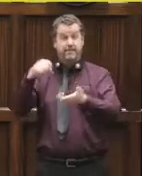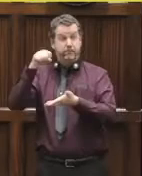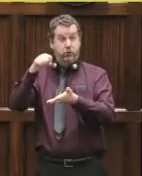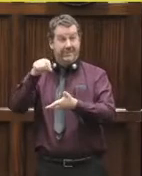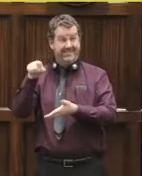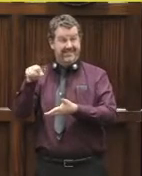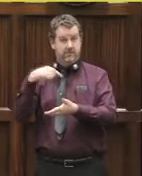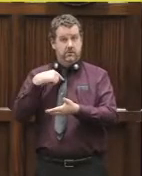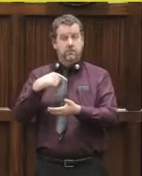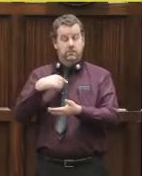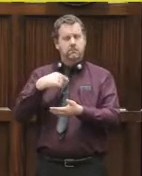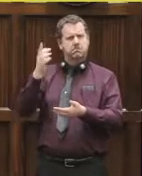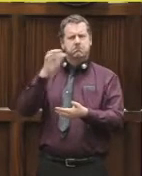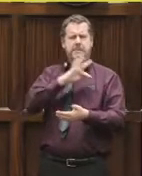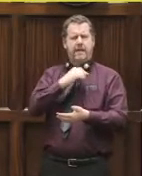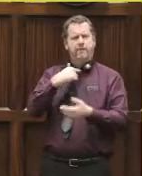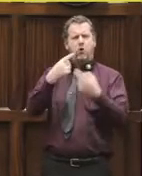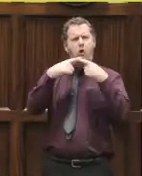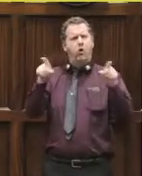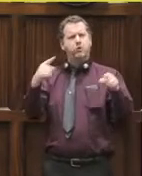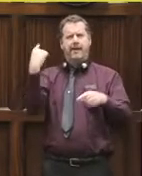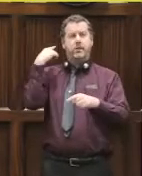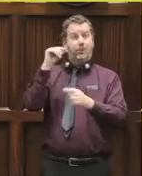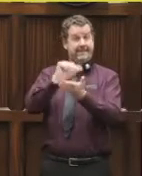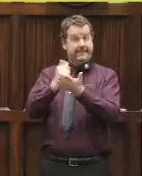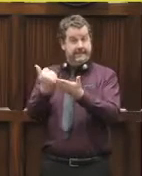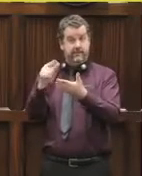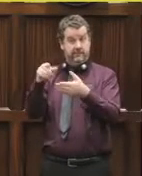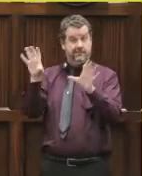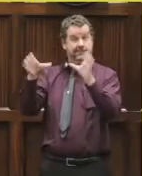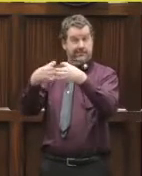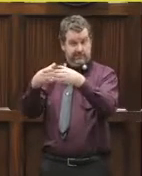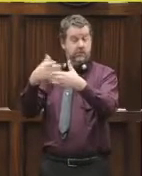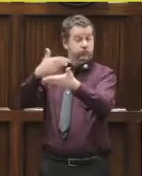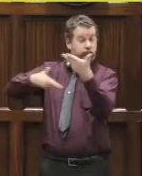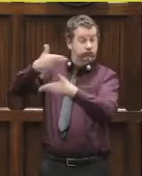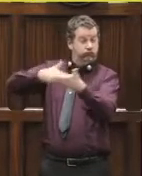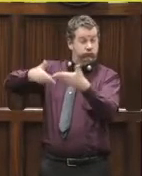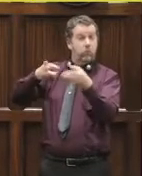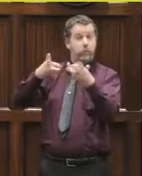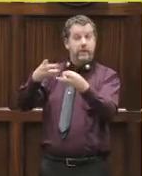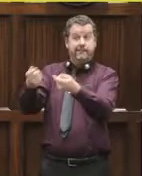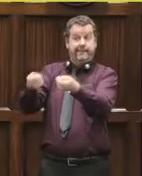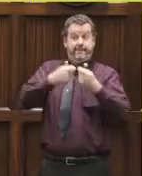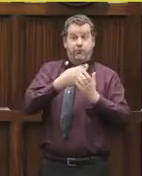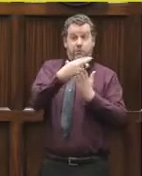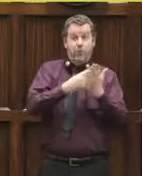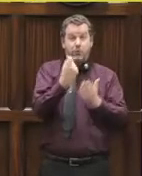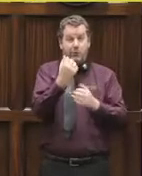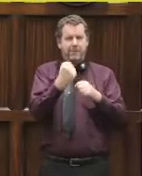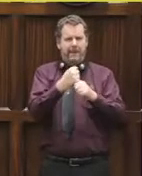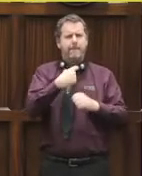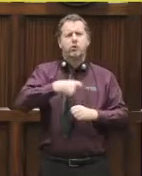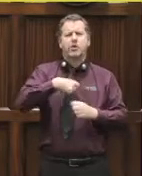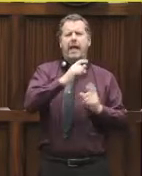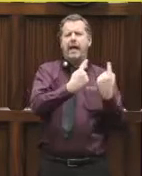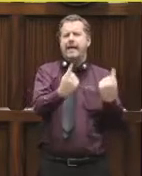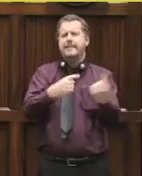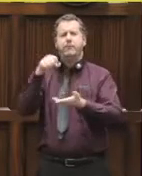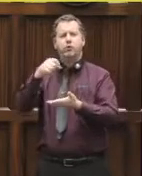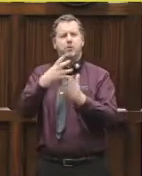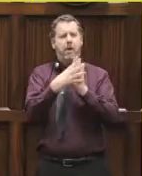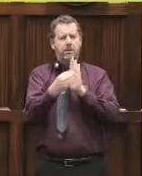which I launched in 2016, will report to me very shortly on the personalised budgets model, which gives people with